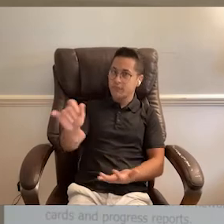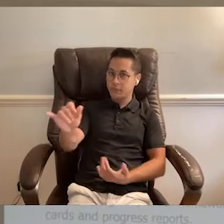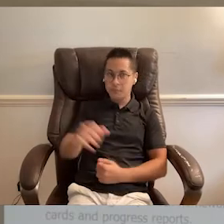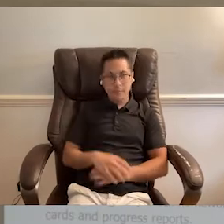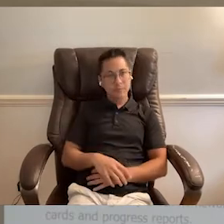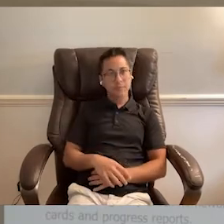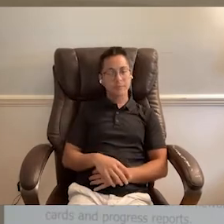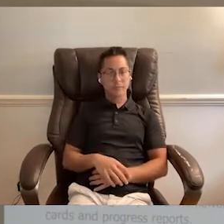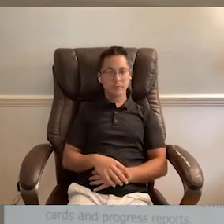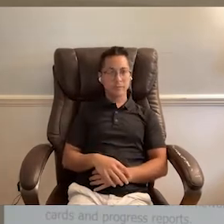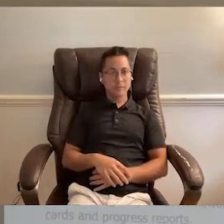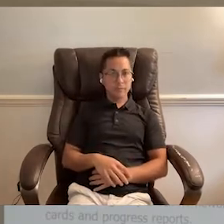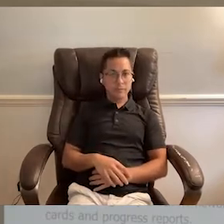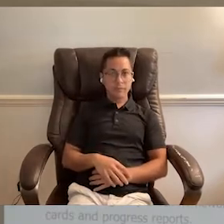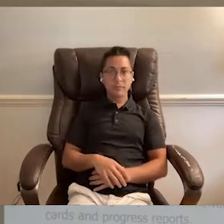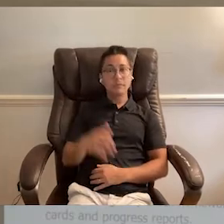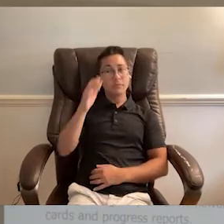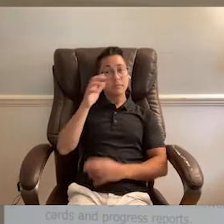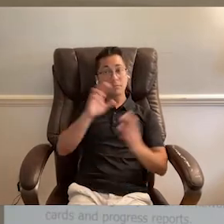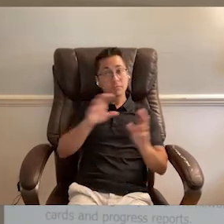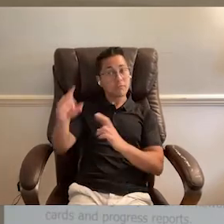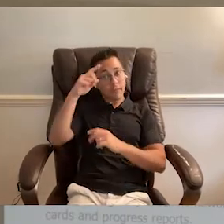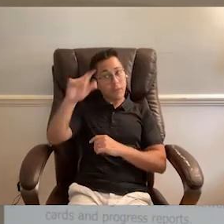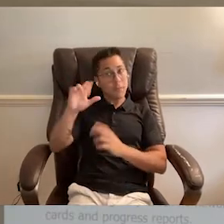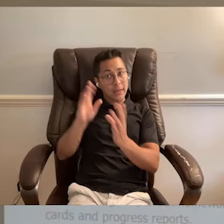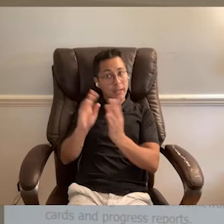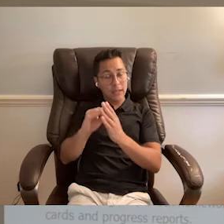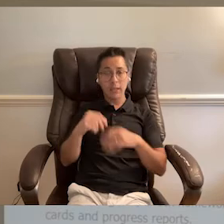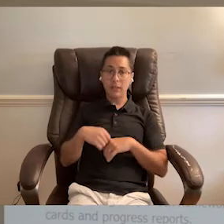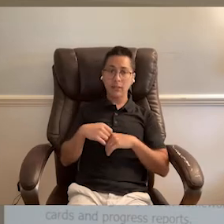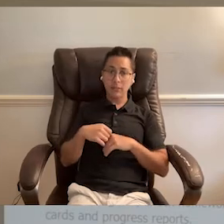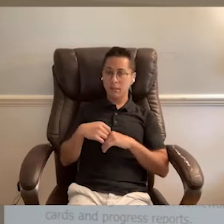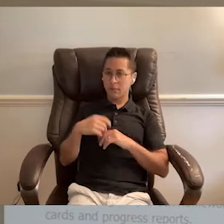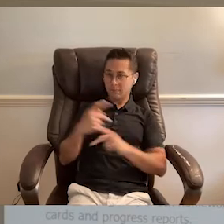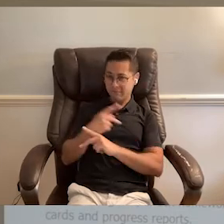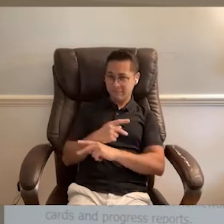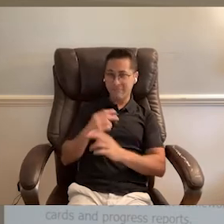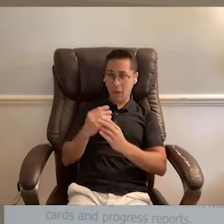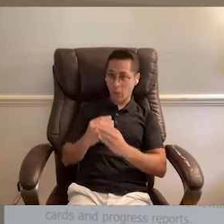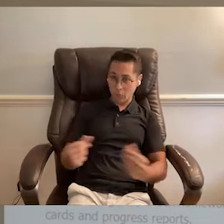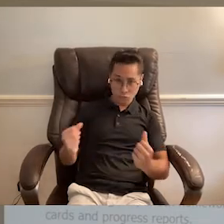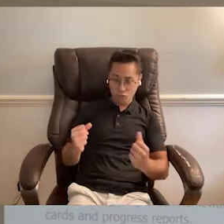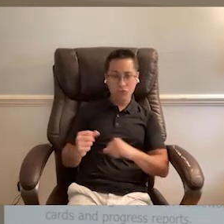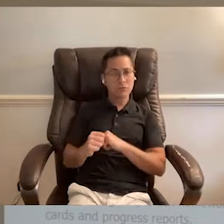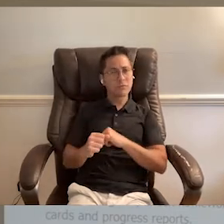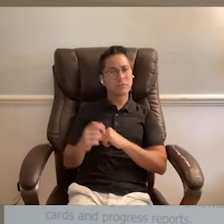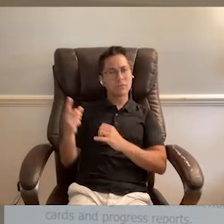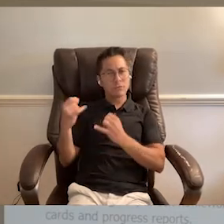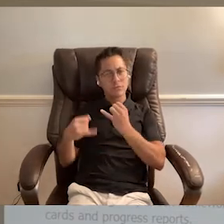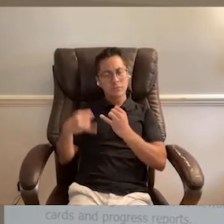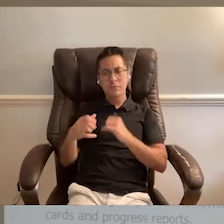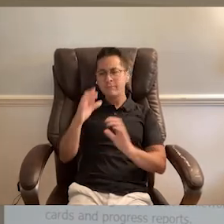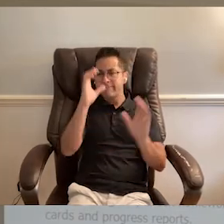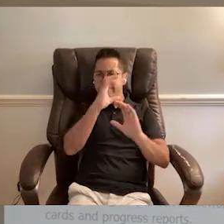Be prepared for the meetings, negotiate resolutions. This last one, seek compensatory education. I'm